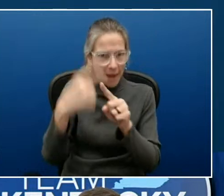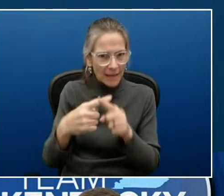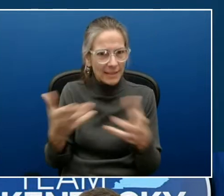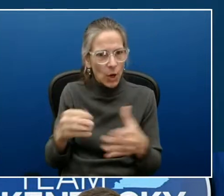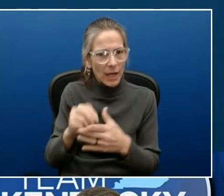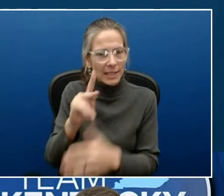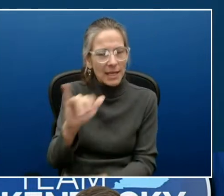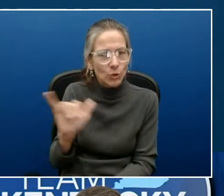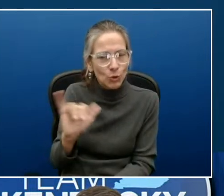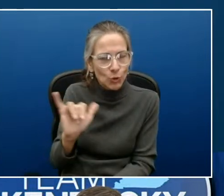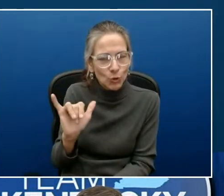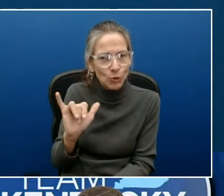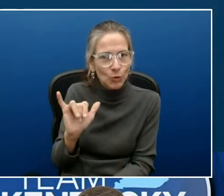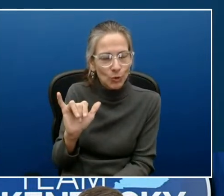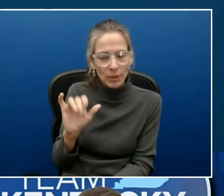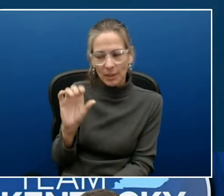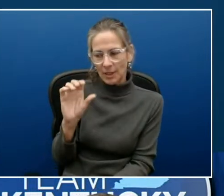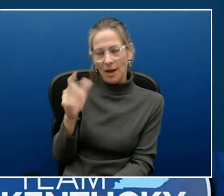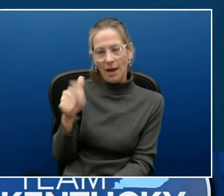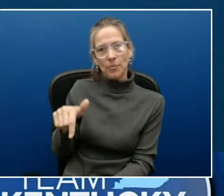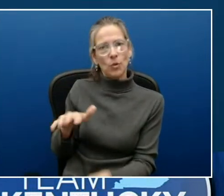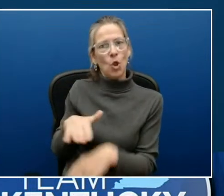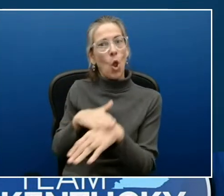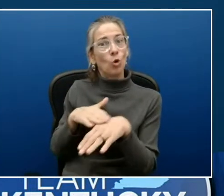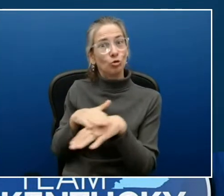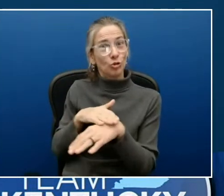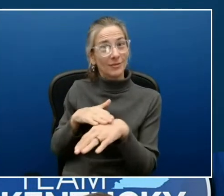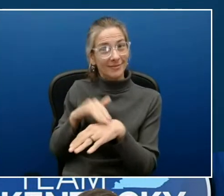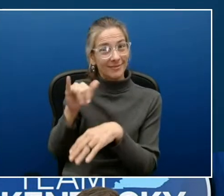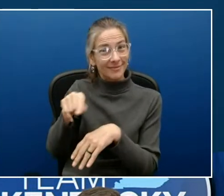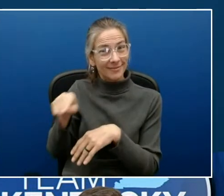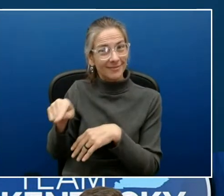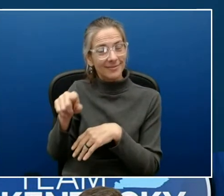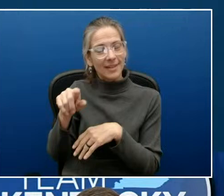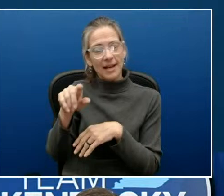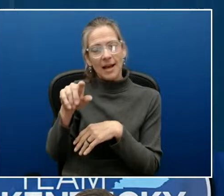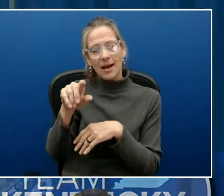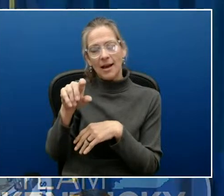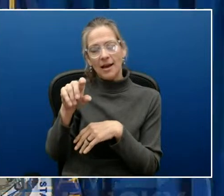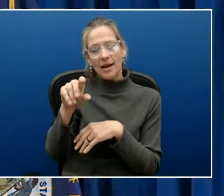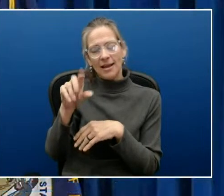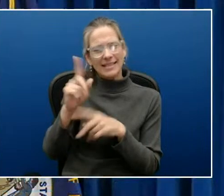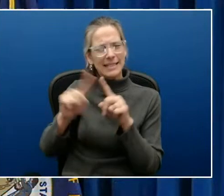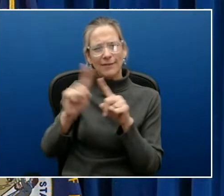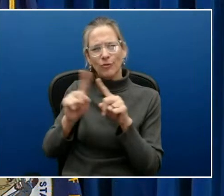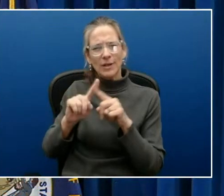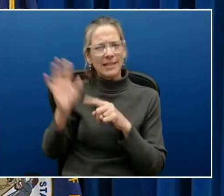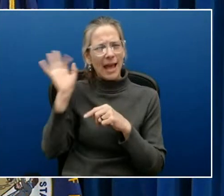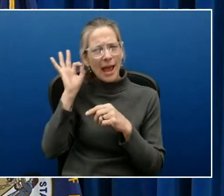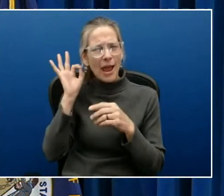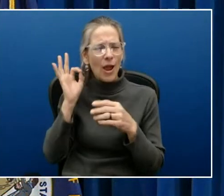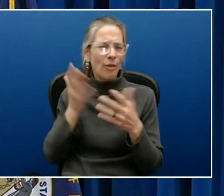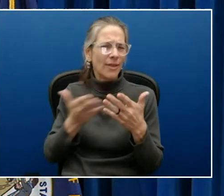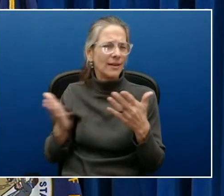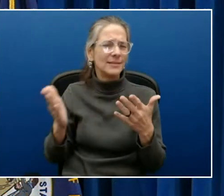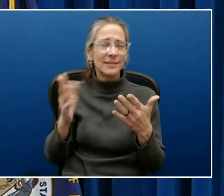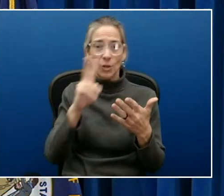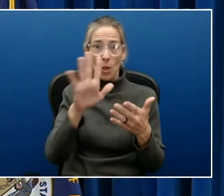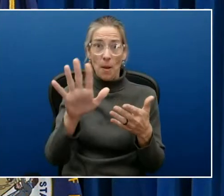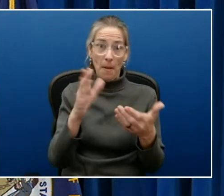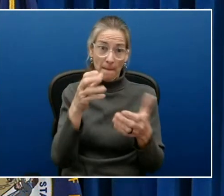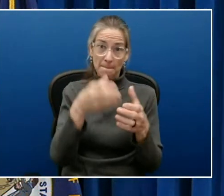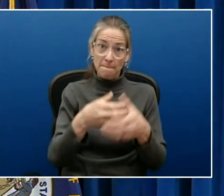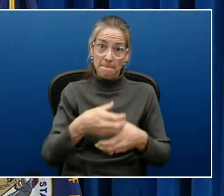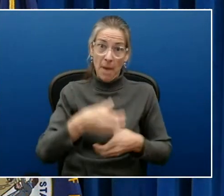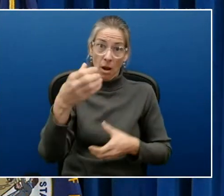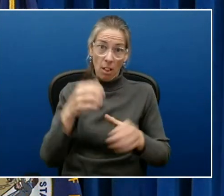CeraVe, the lotion, as well as a number of hair care products. If you turn around their bottles, and it has 48 on